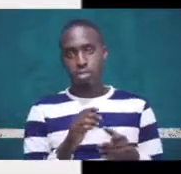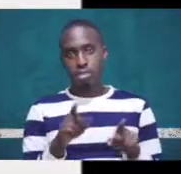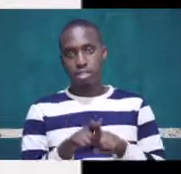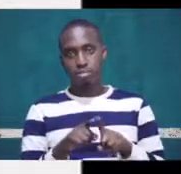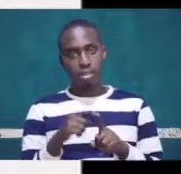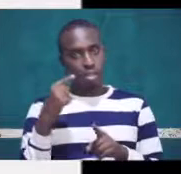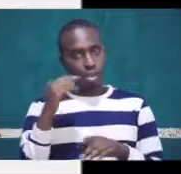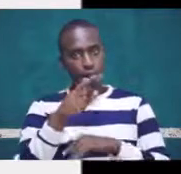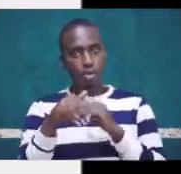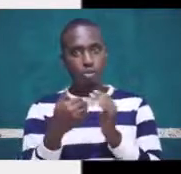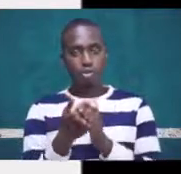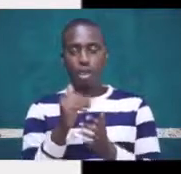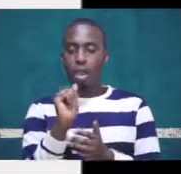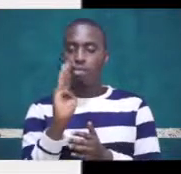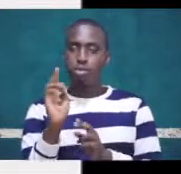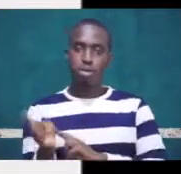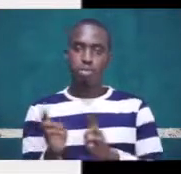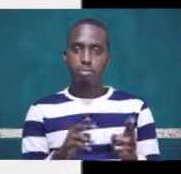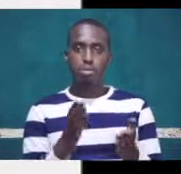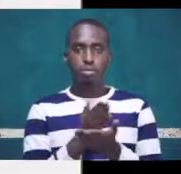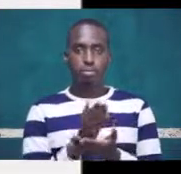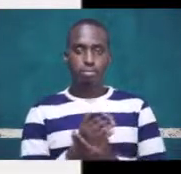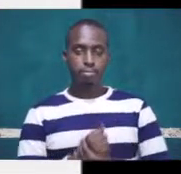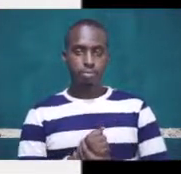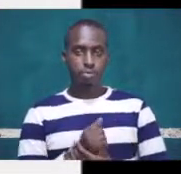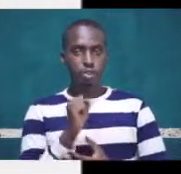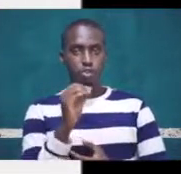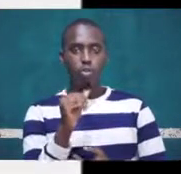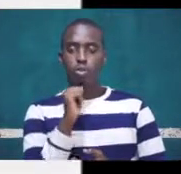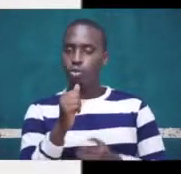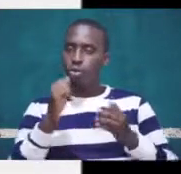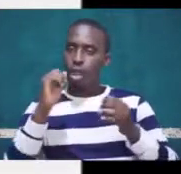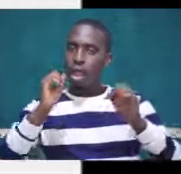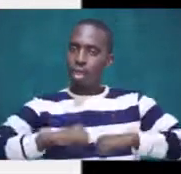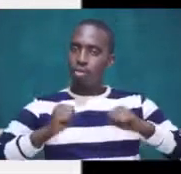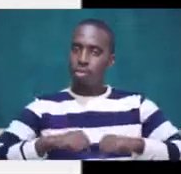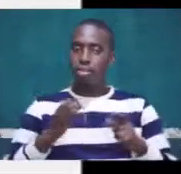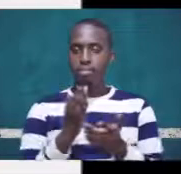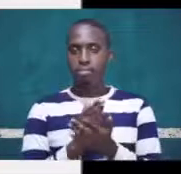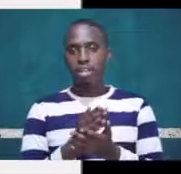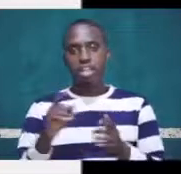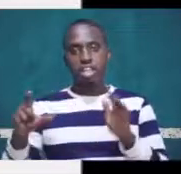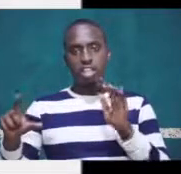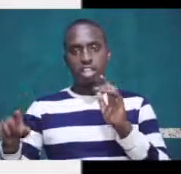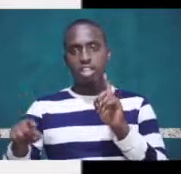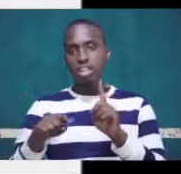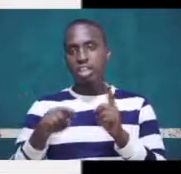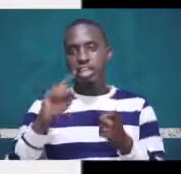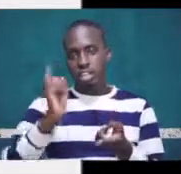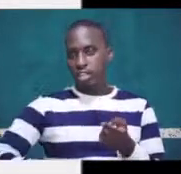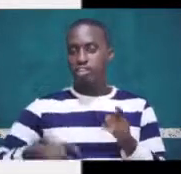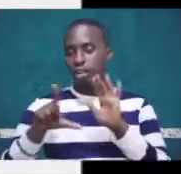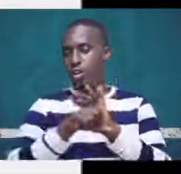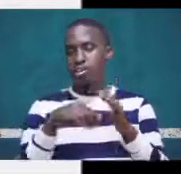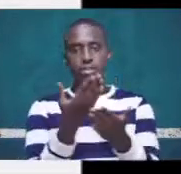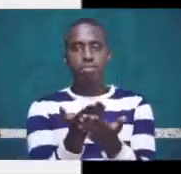it is also abnormal. It is regressive. So it does not agree, it violates the law of demand. It violates